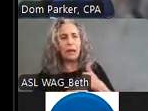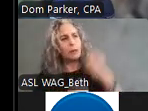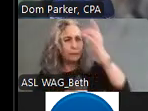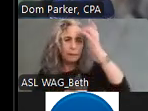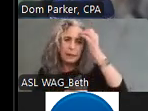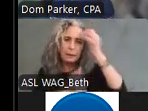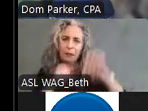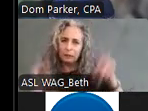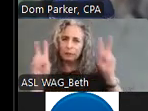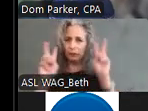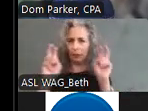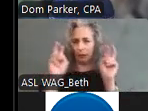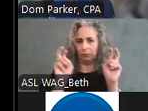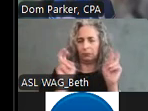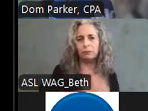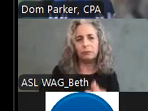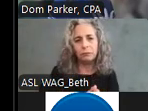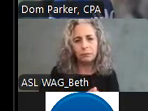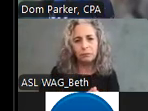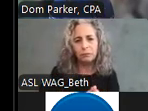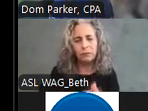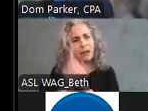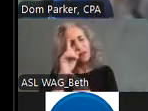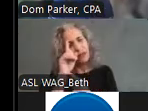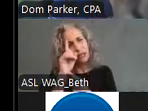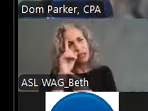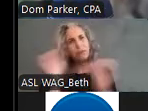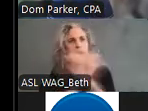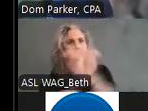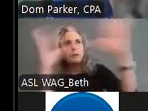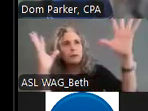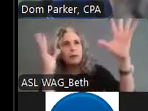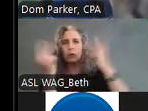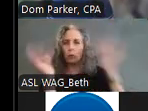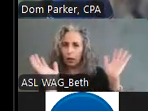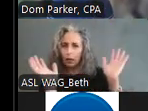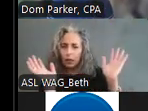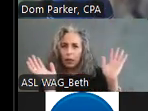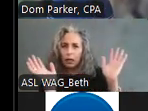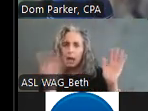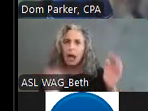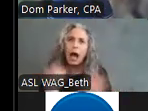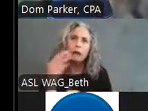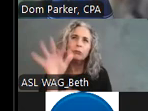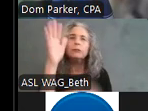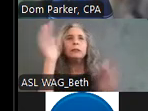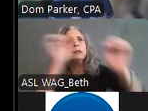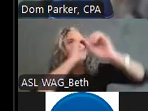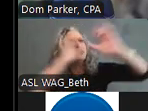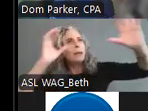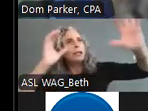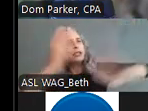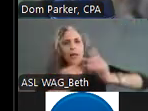this topic, I tend to think very visually, and I kind of just imagined someone